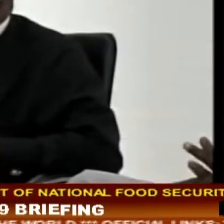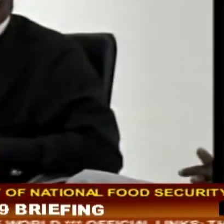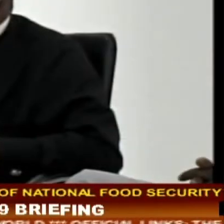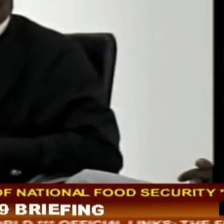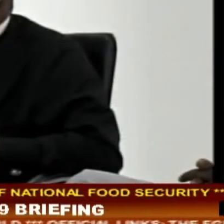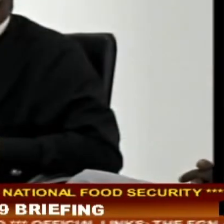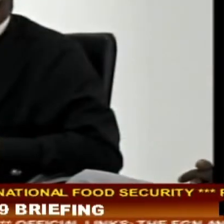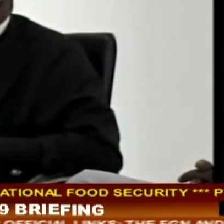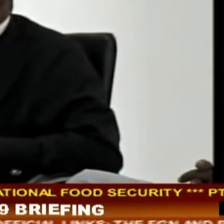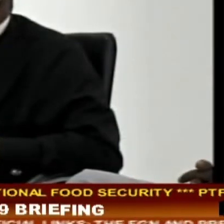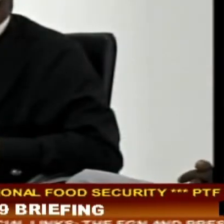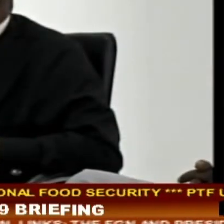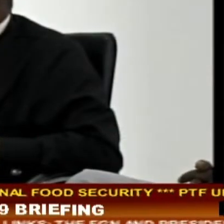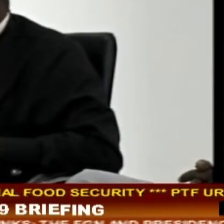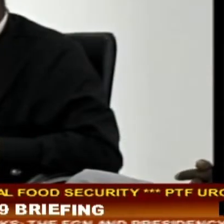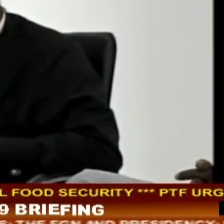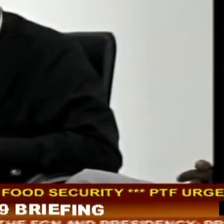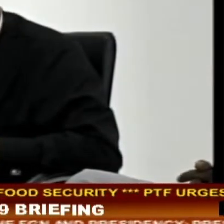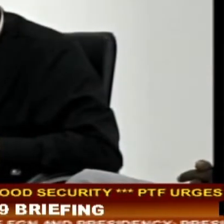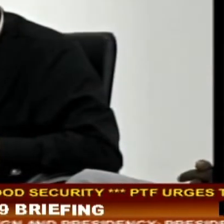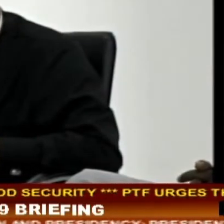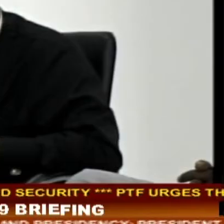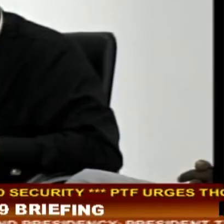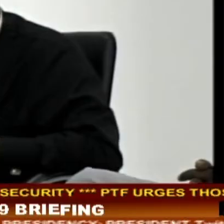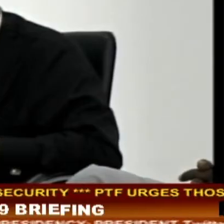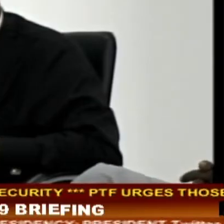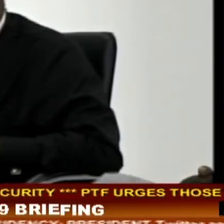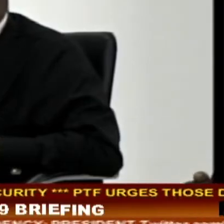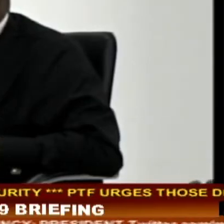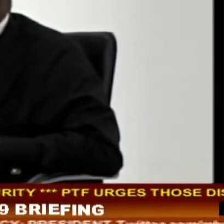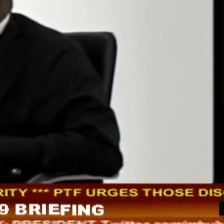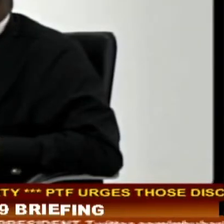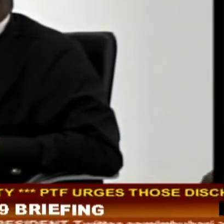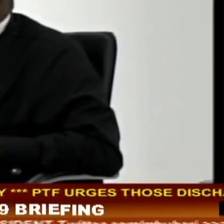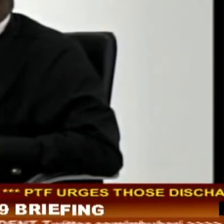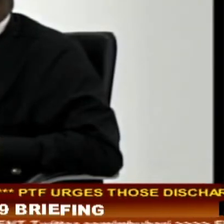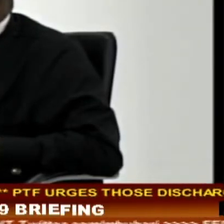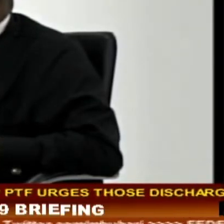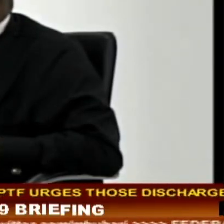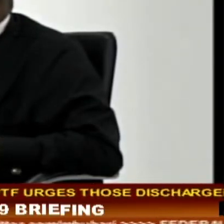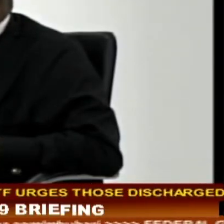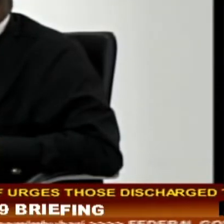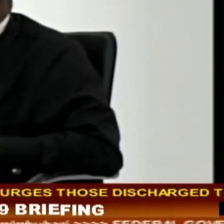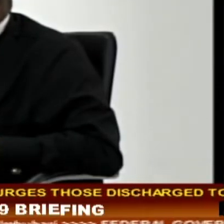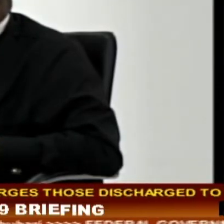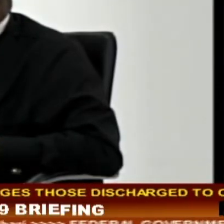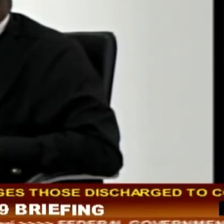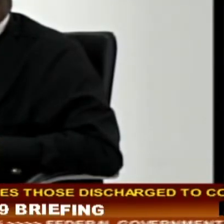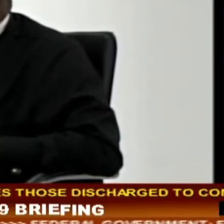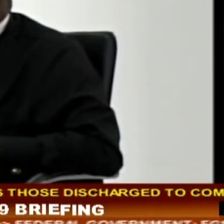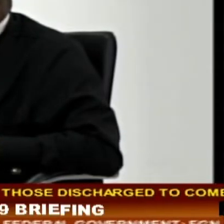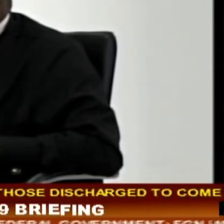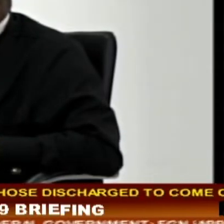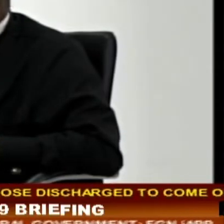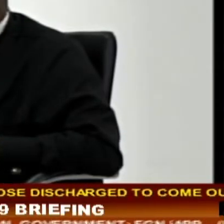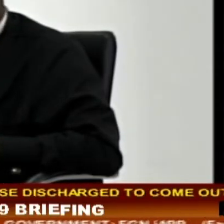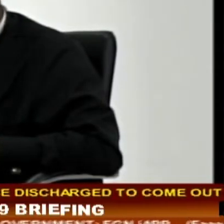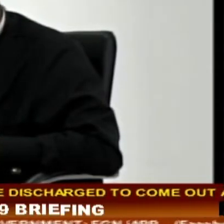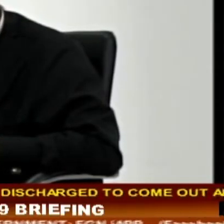my name is Felix onoa I'm from Reuters uh my question is directed to minister of